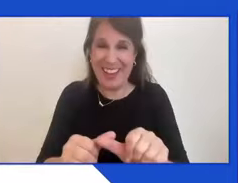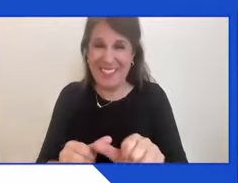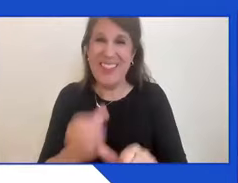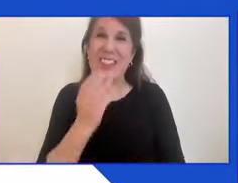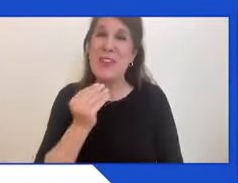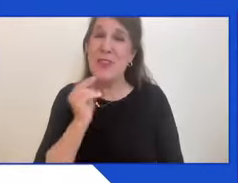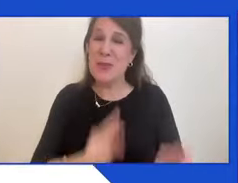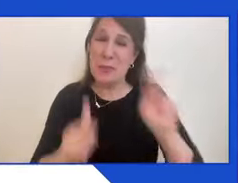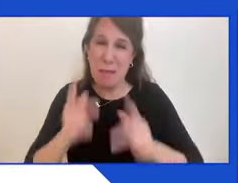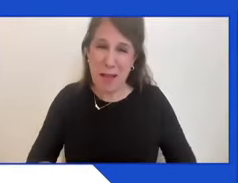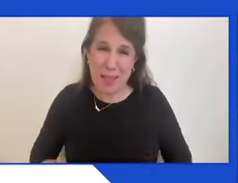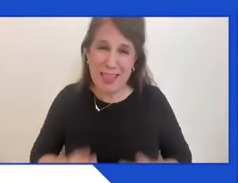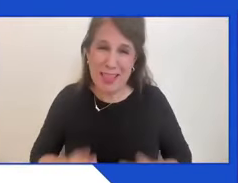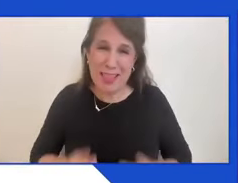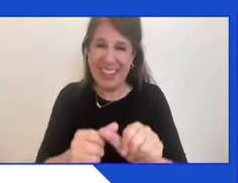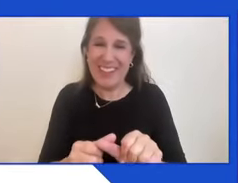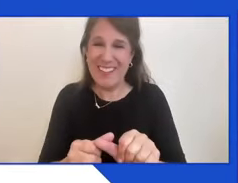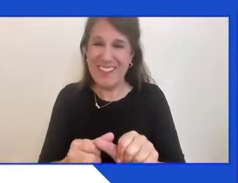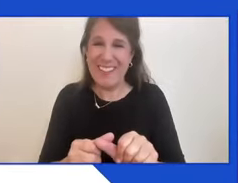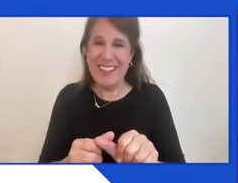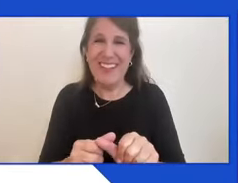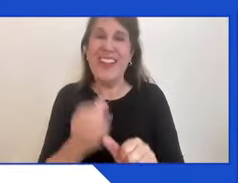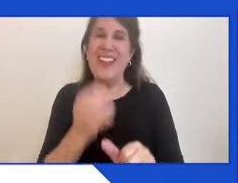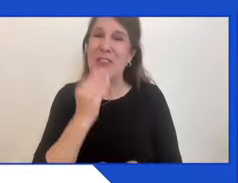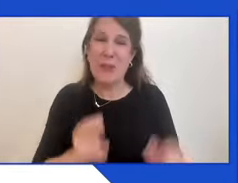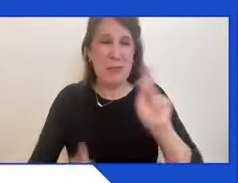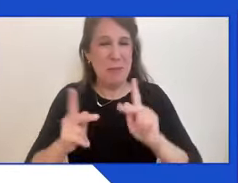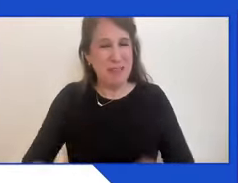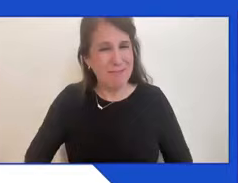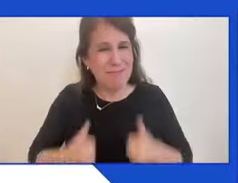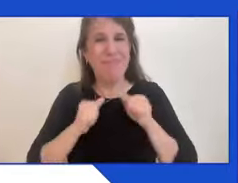Am Israel Chai Lenatzeach!